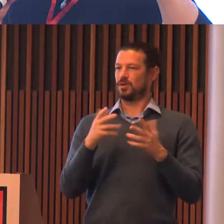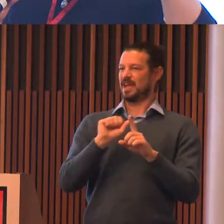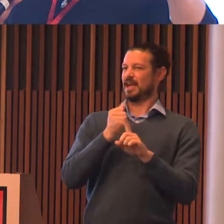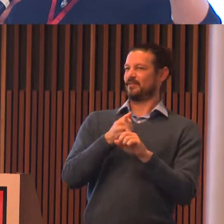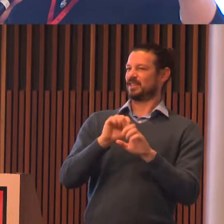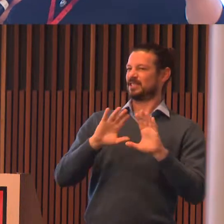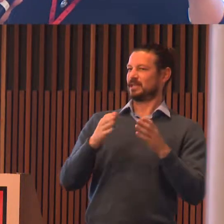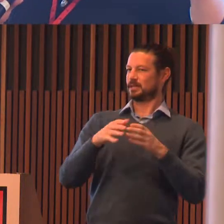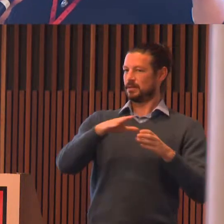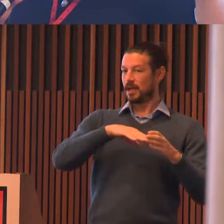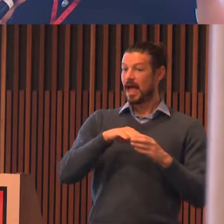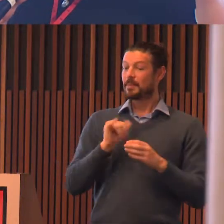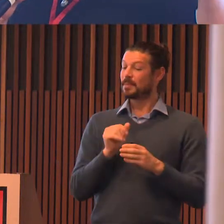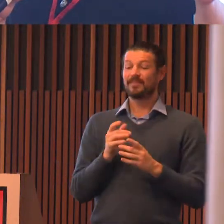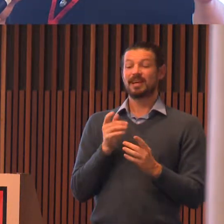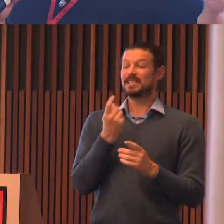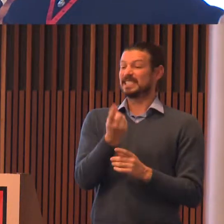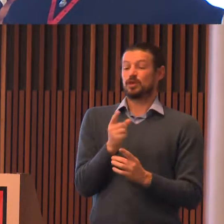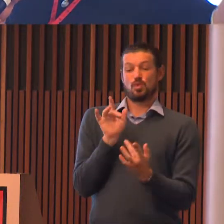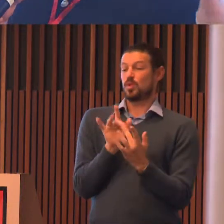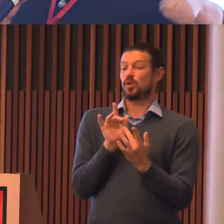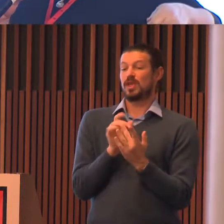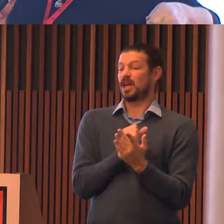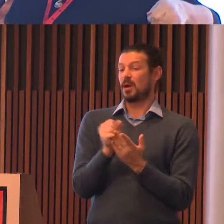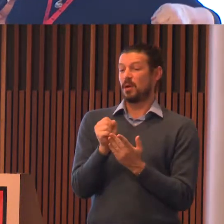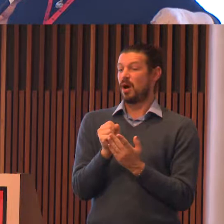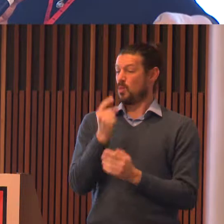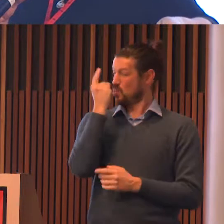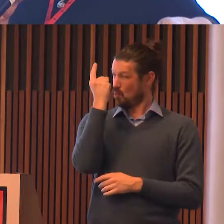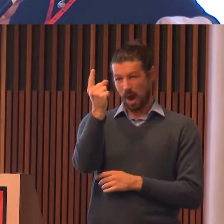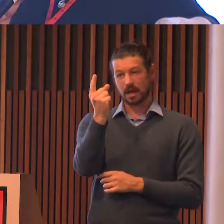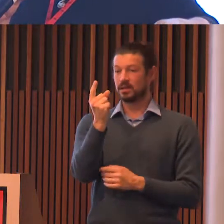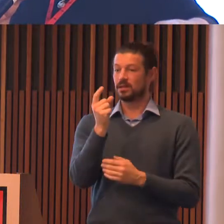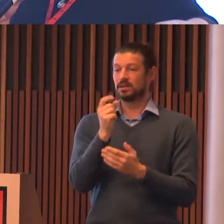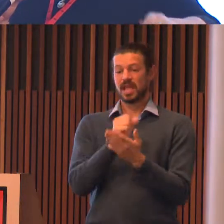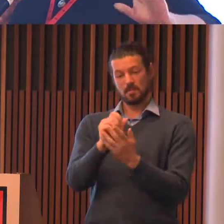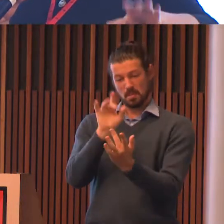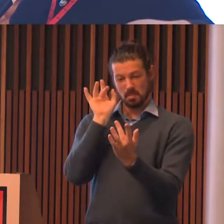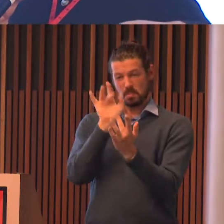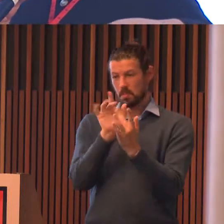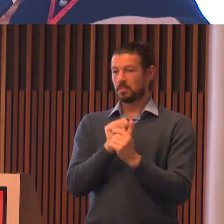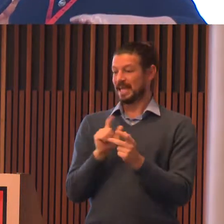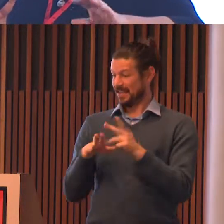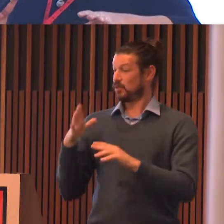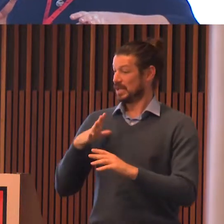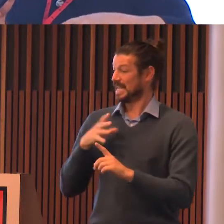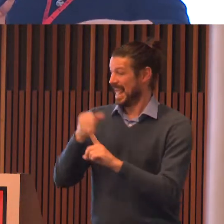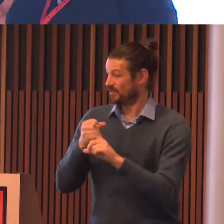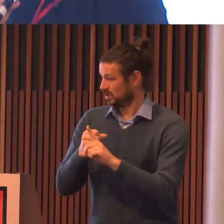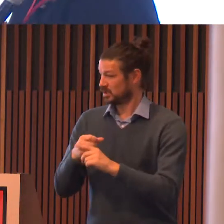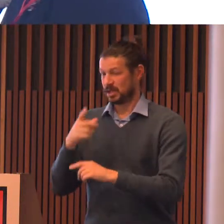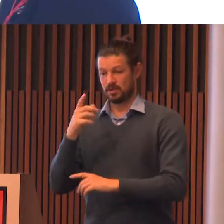to have a single contact number for people to call should they need advocacy. I think that's something